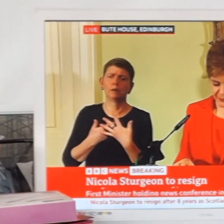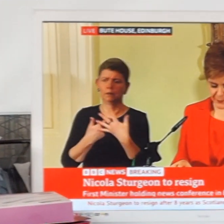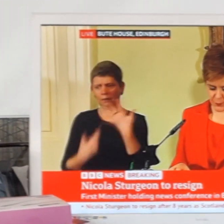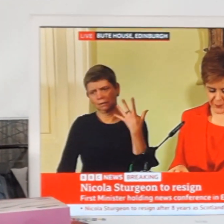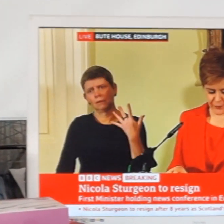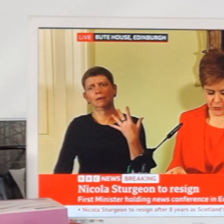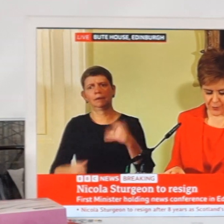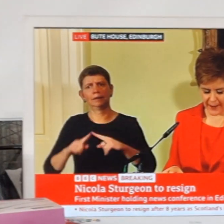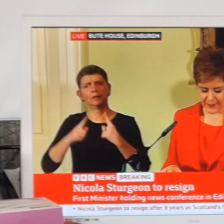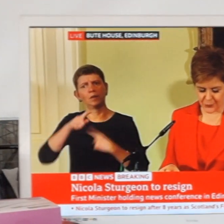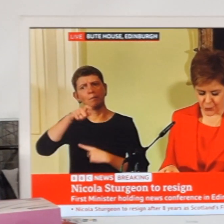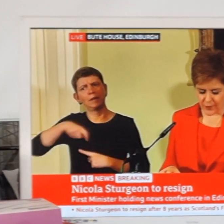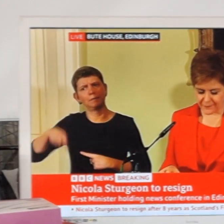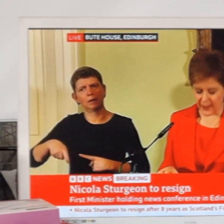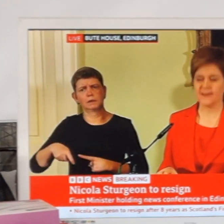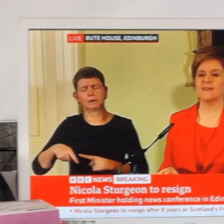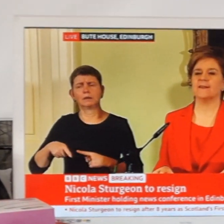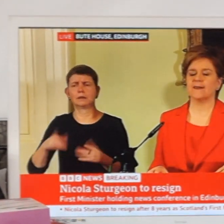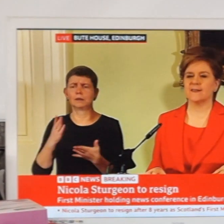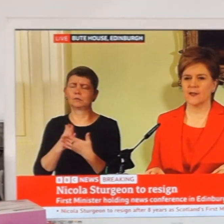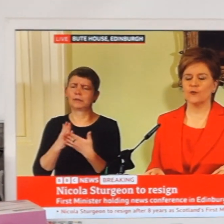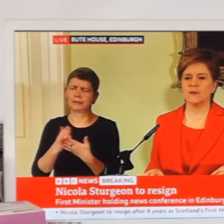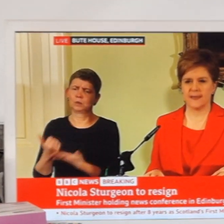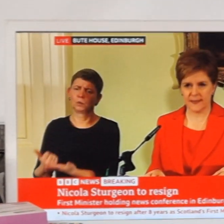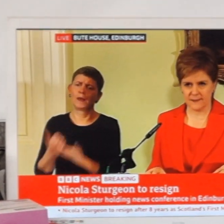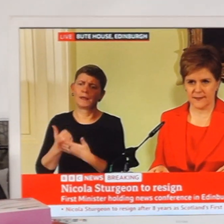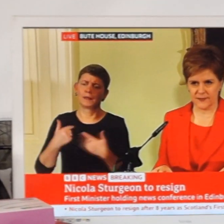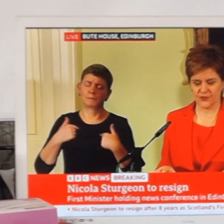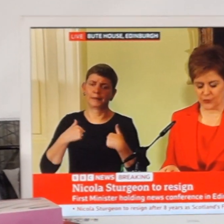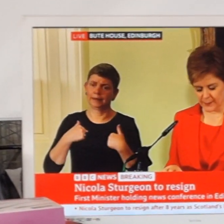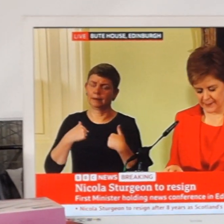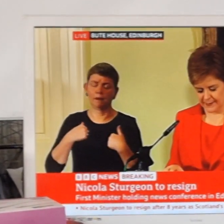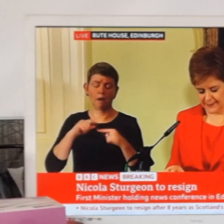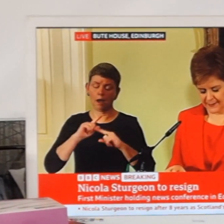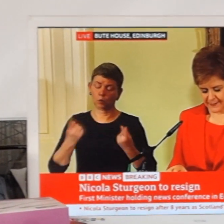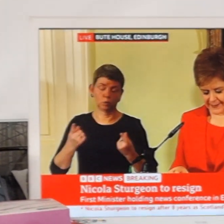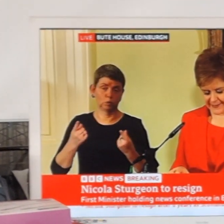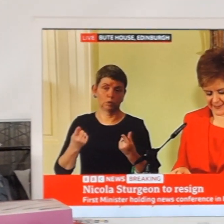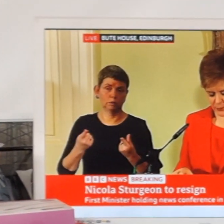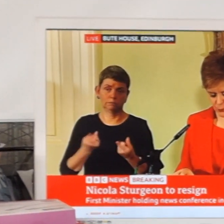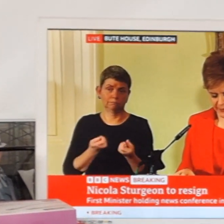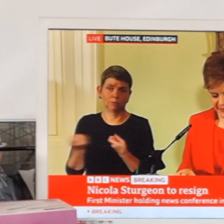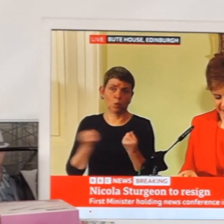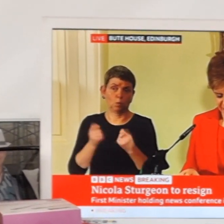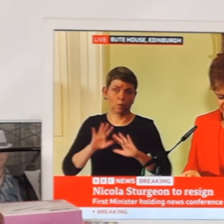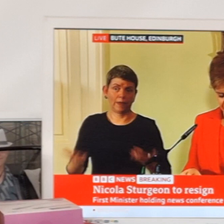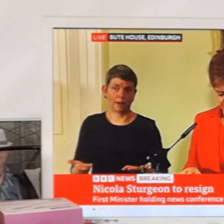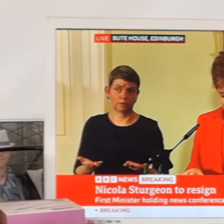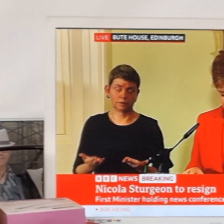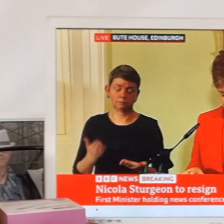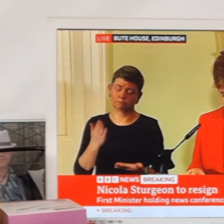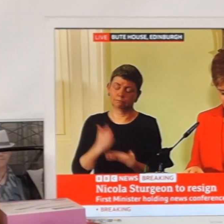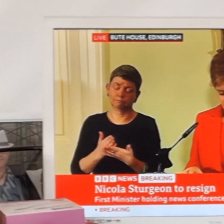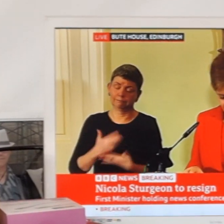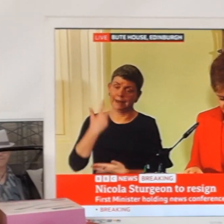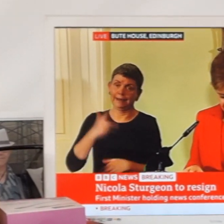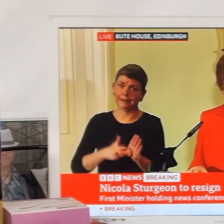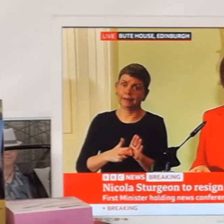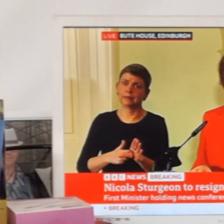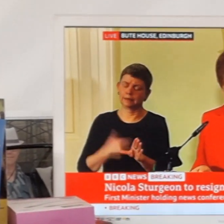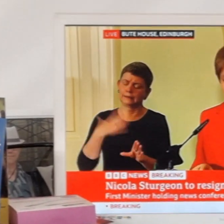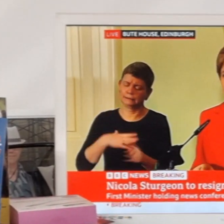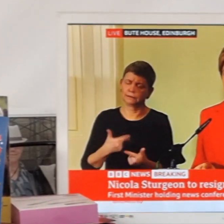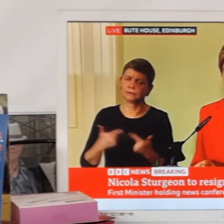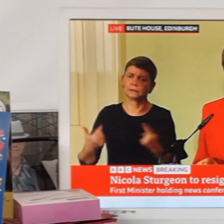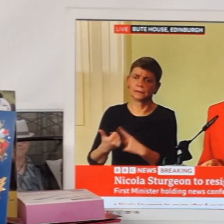long list of people without whom I would not have lasted a single day in this job, let alone 8 years. I won't do so